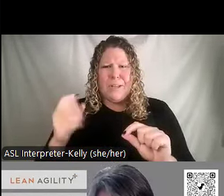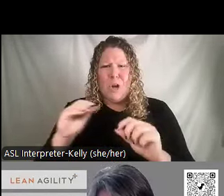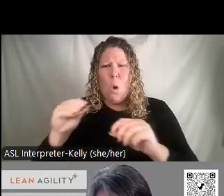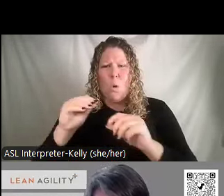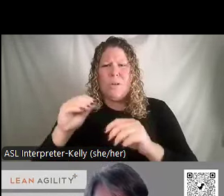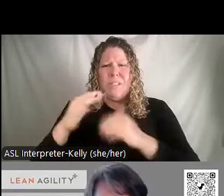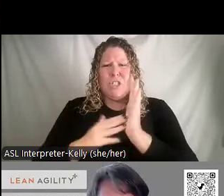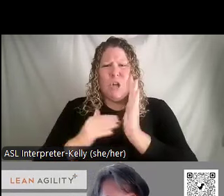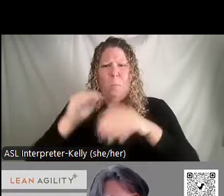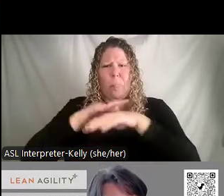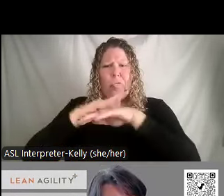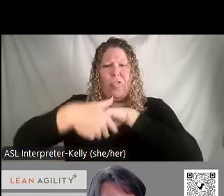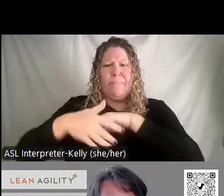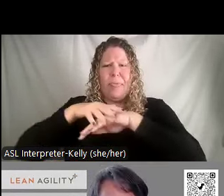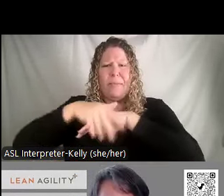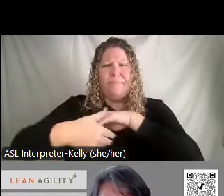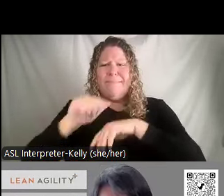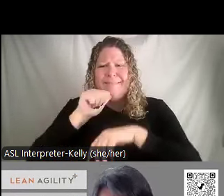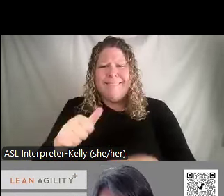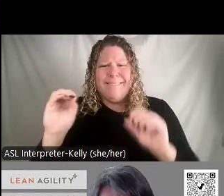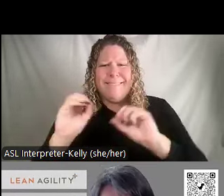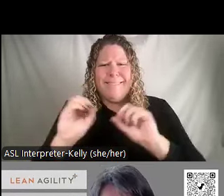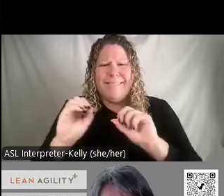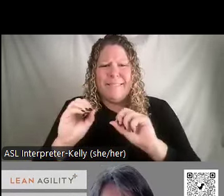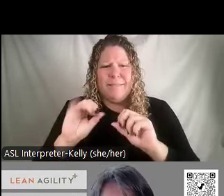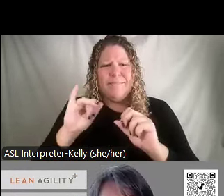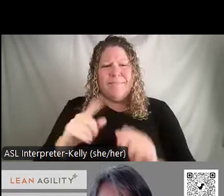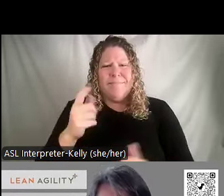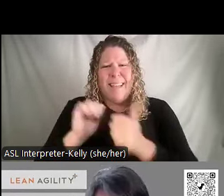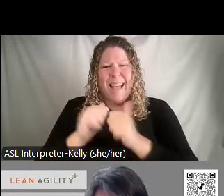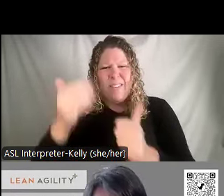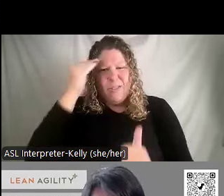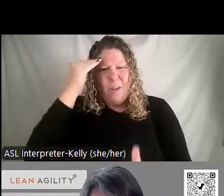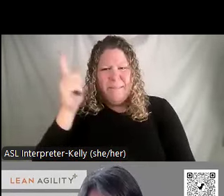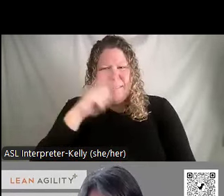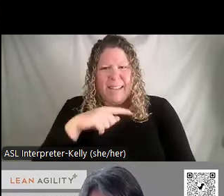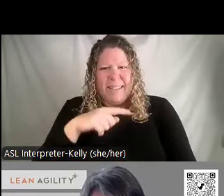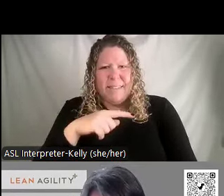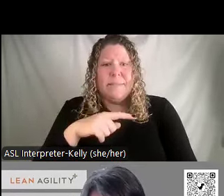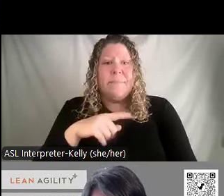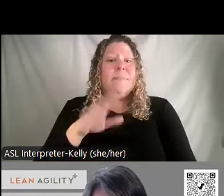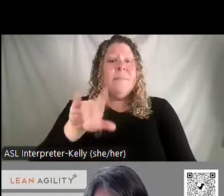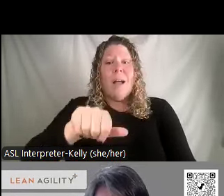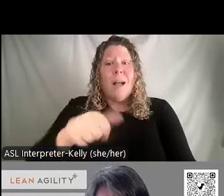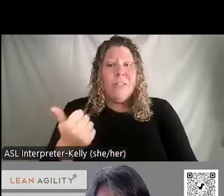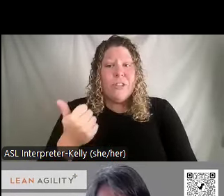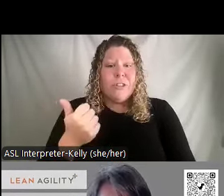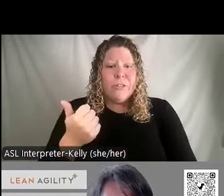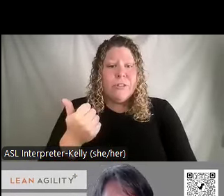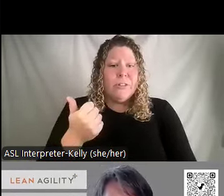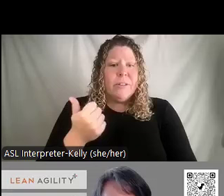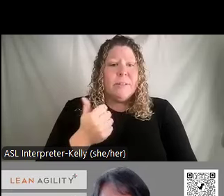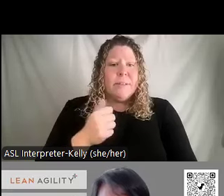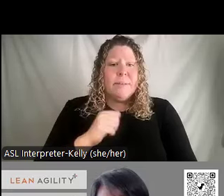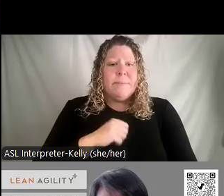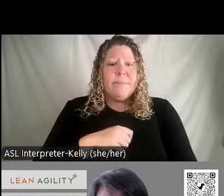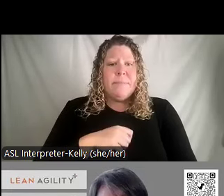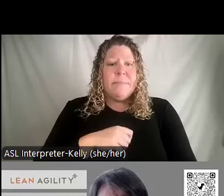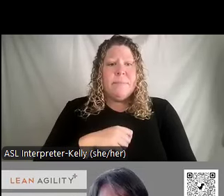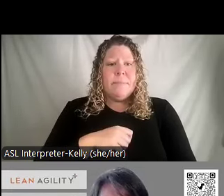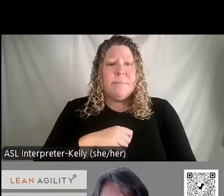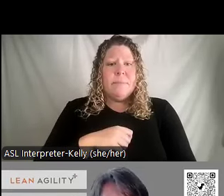soap or water on top of that. So that's how you can tell it's a fake photo. Here is how else you can tell it's a fake photo. In the history